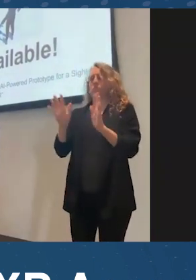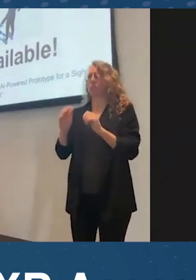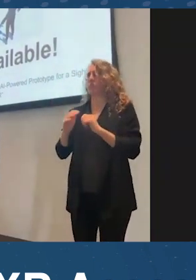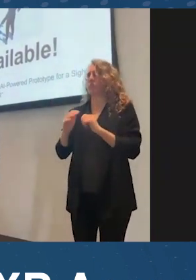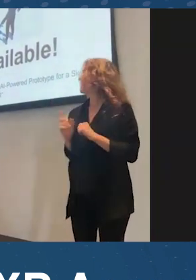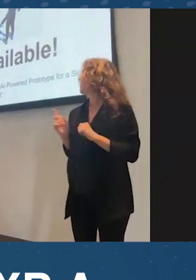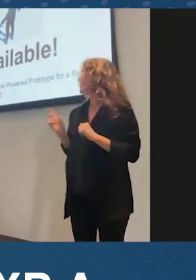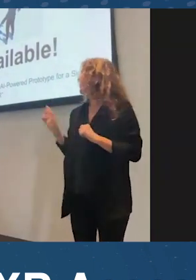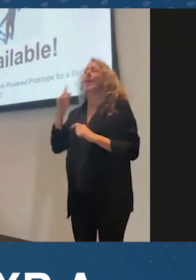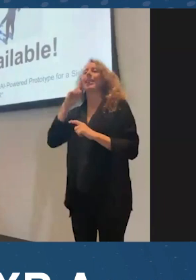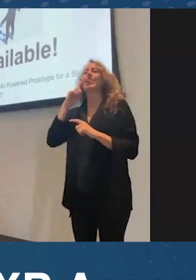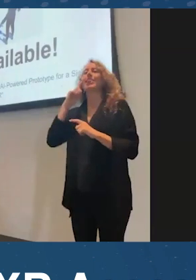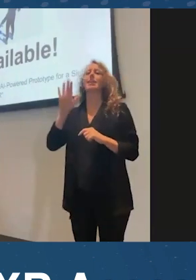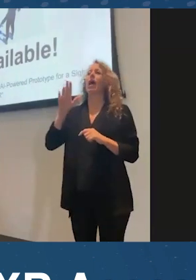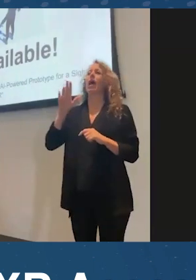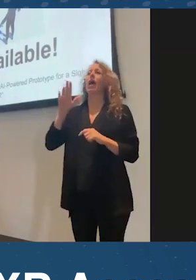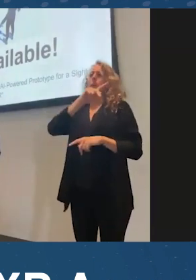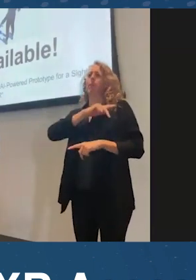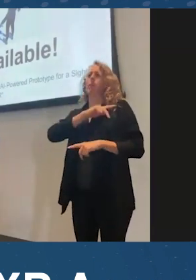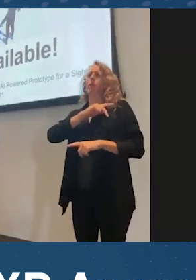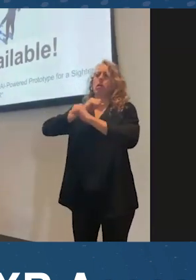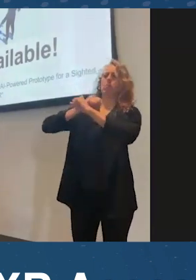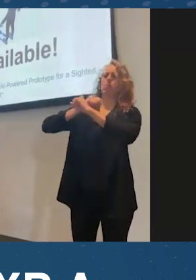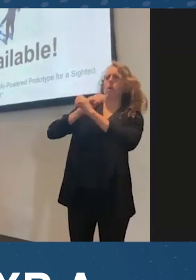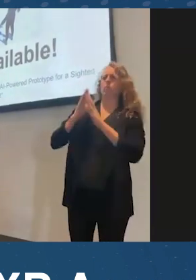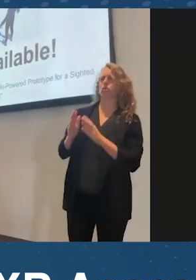your personal bouncer.